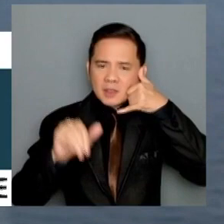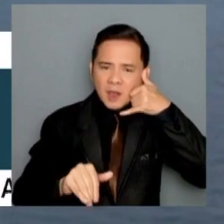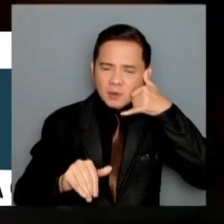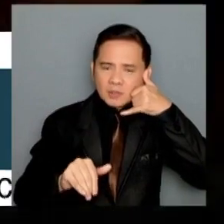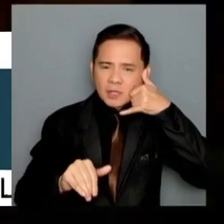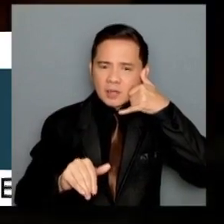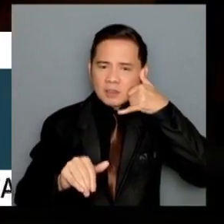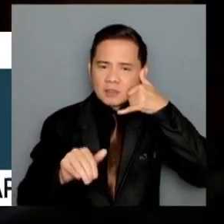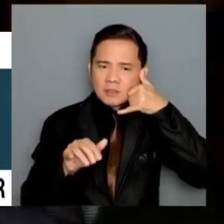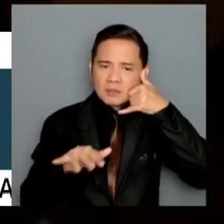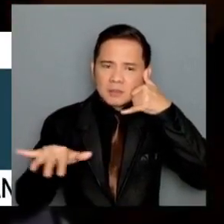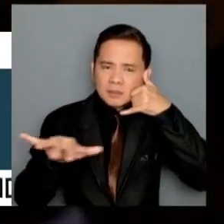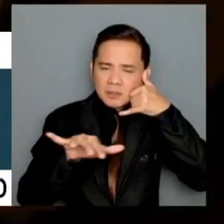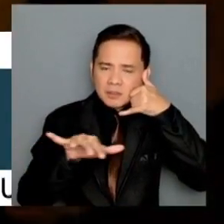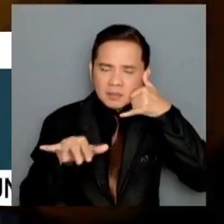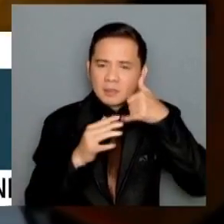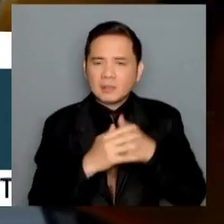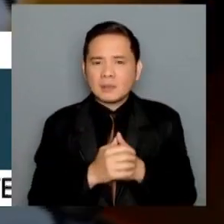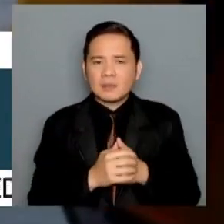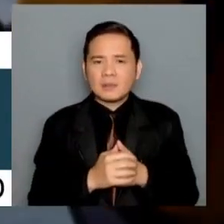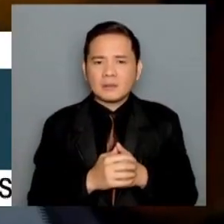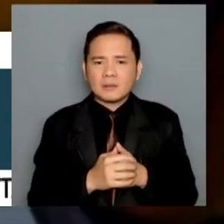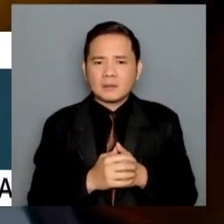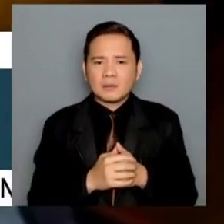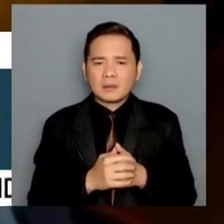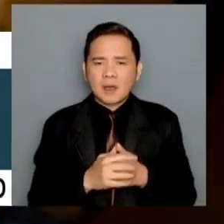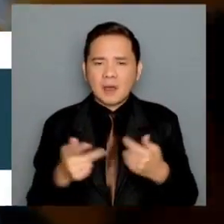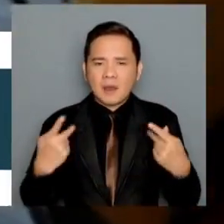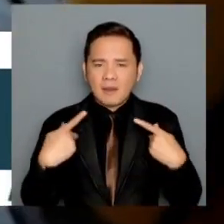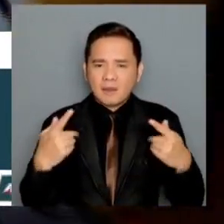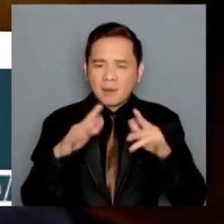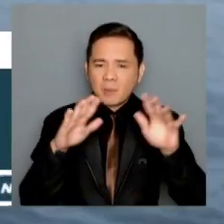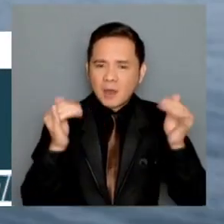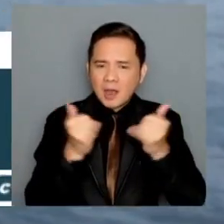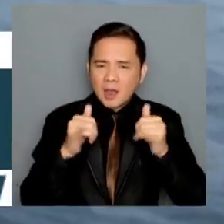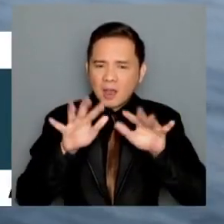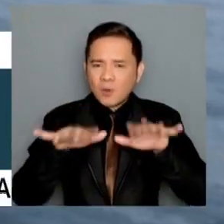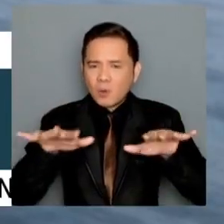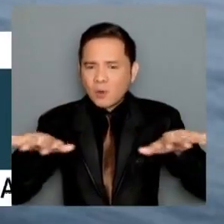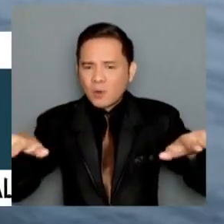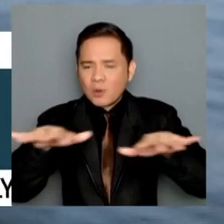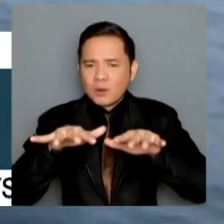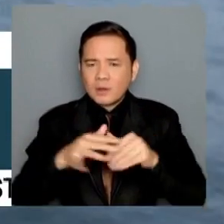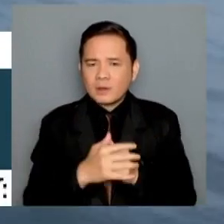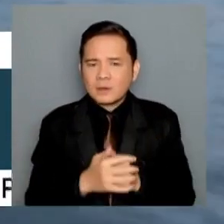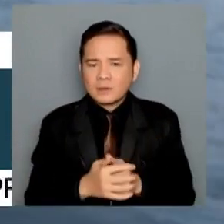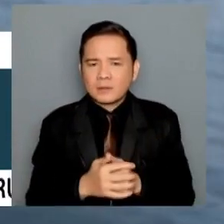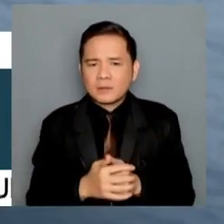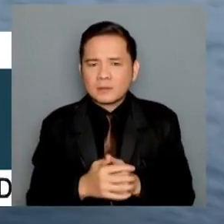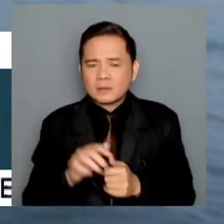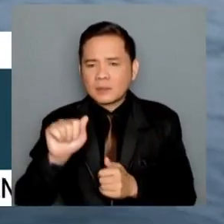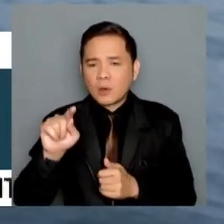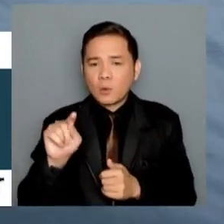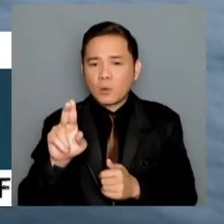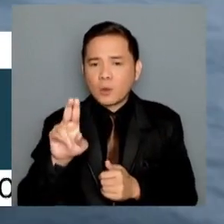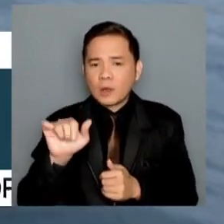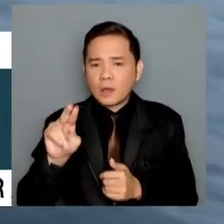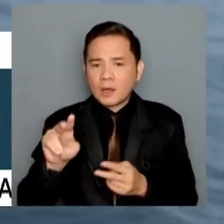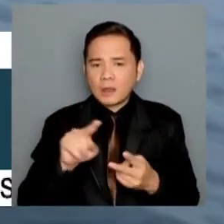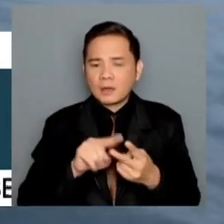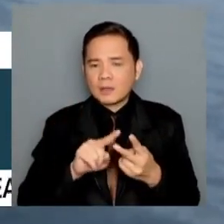Nauhan, the coastal barangays, and the coastal waters of Nauhan, Pola,